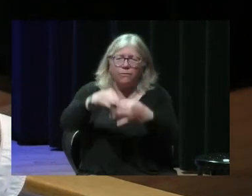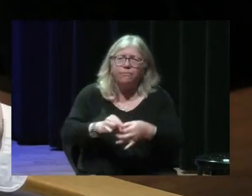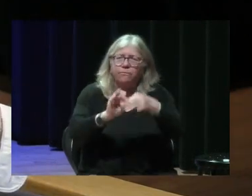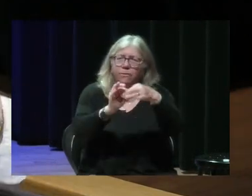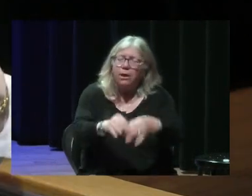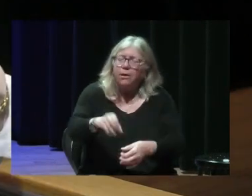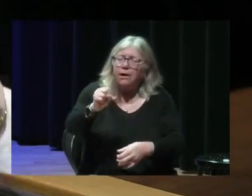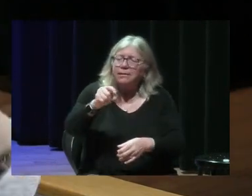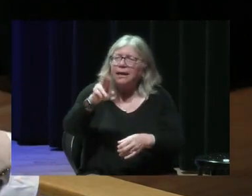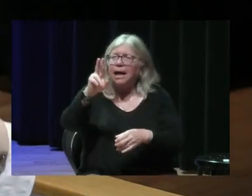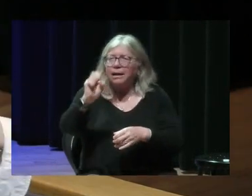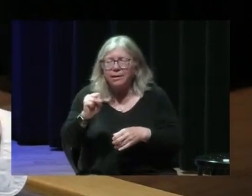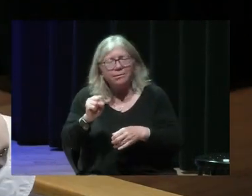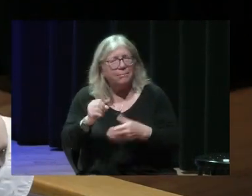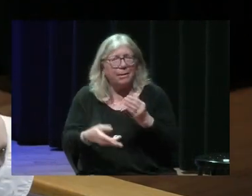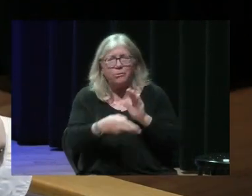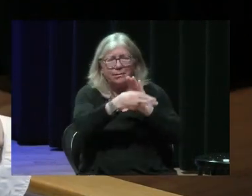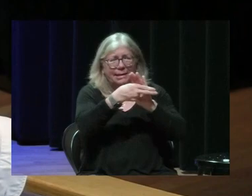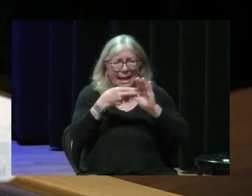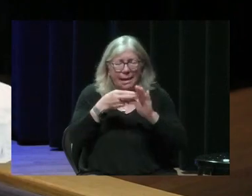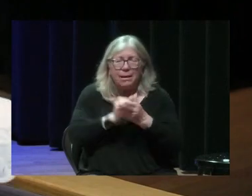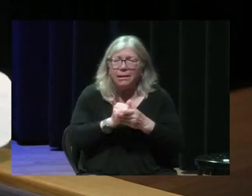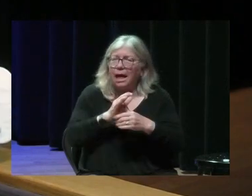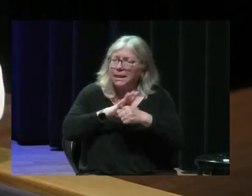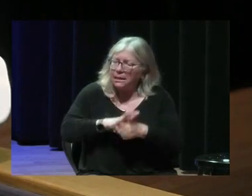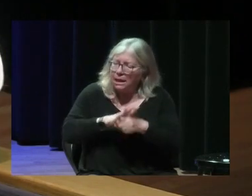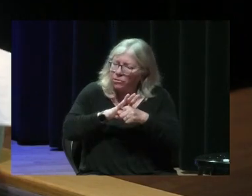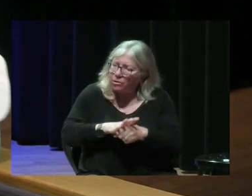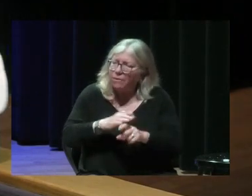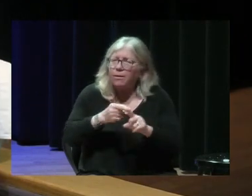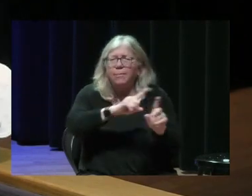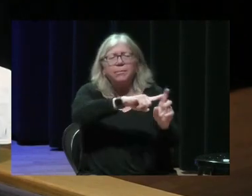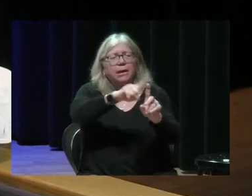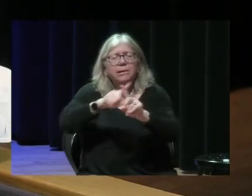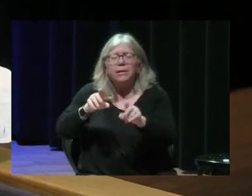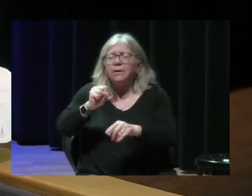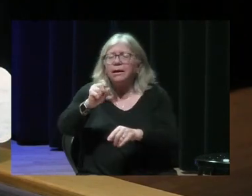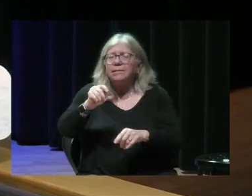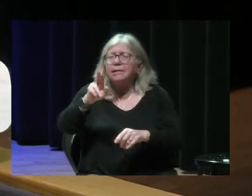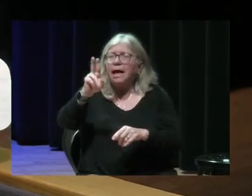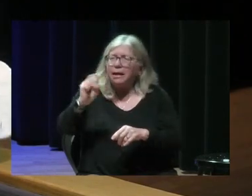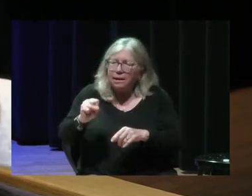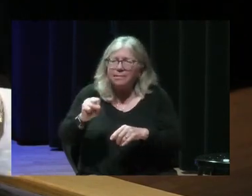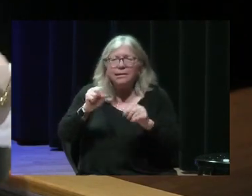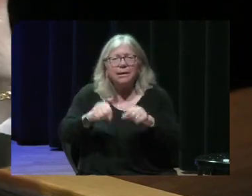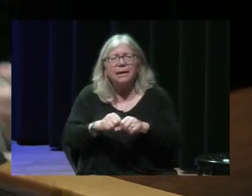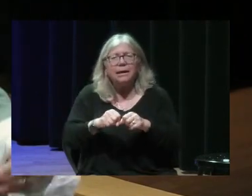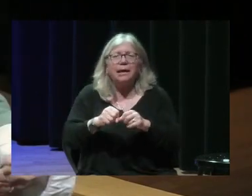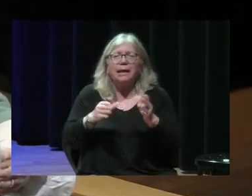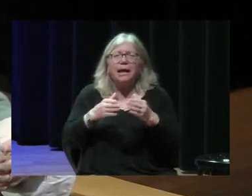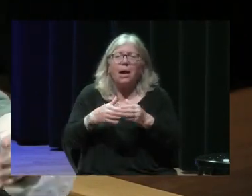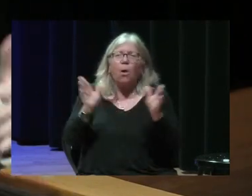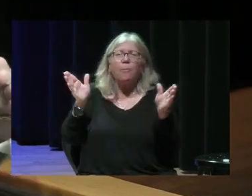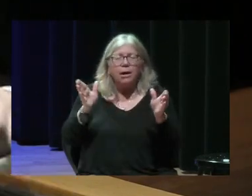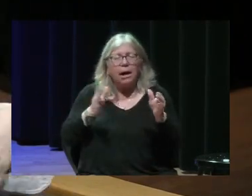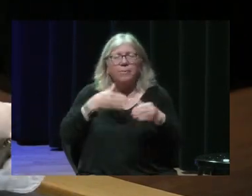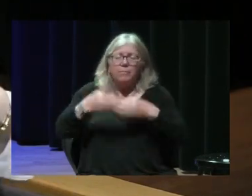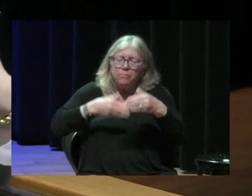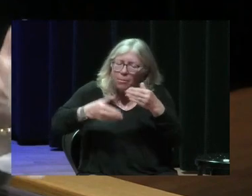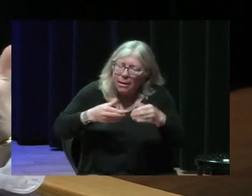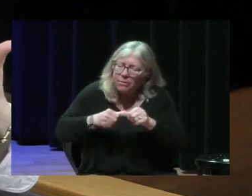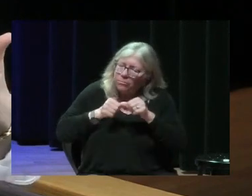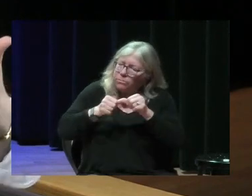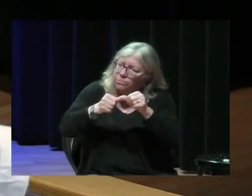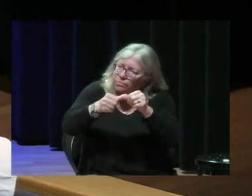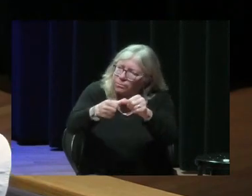And sometimes just naming that tension from those different statuses can open that momentum up, can help move